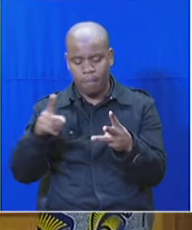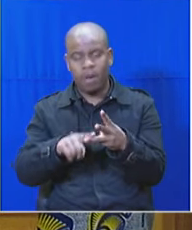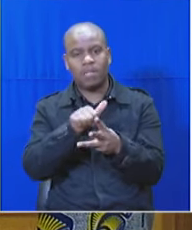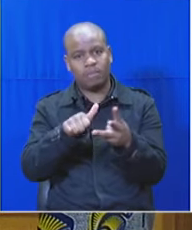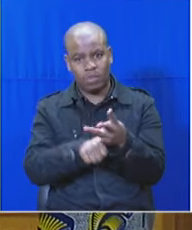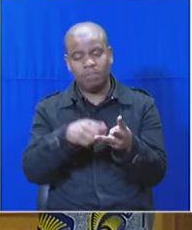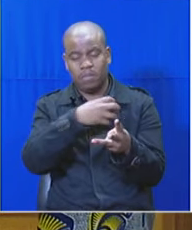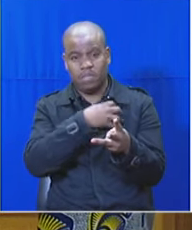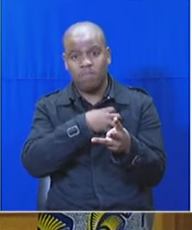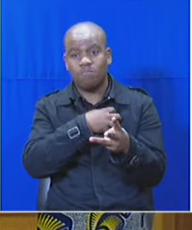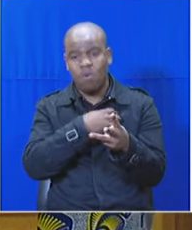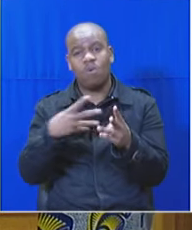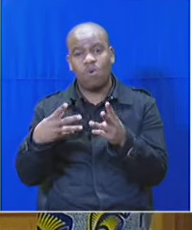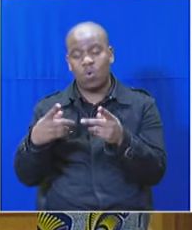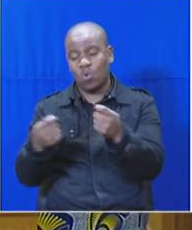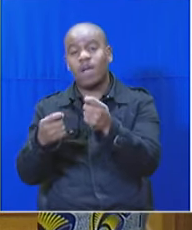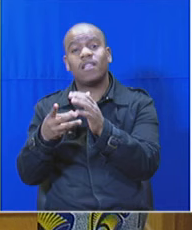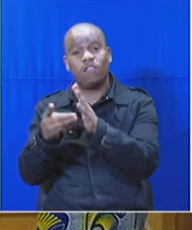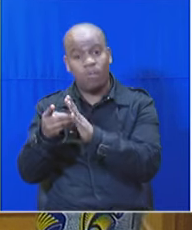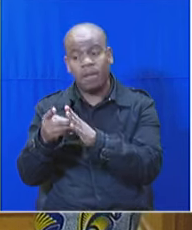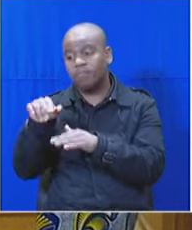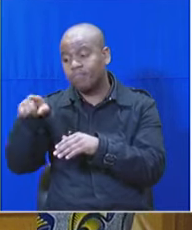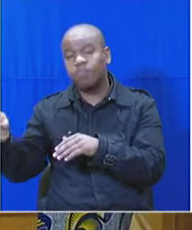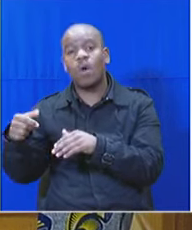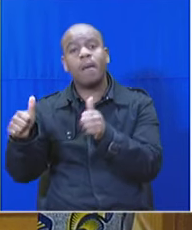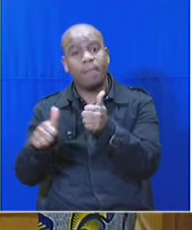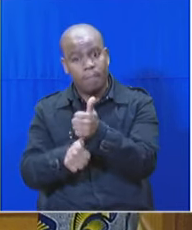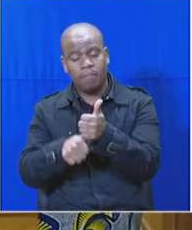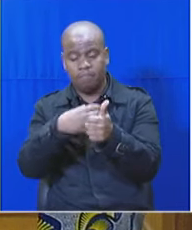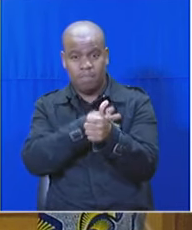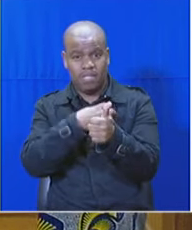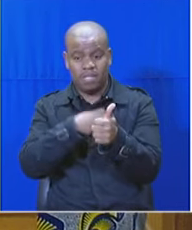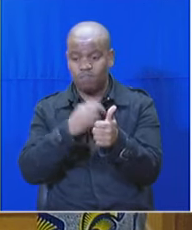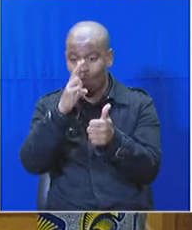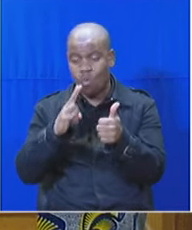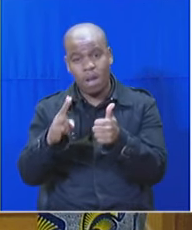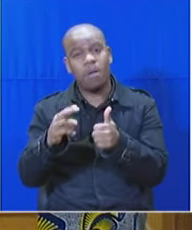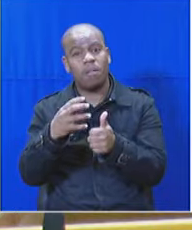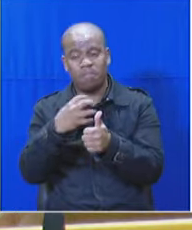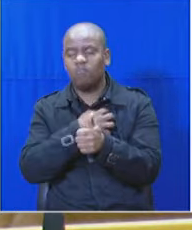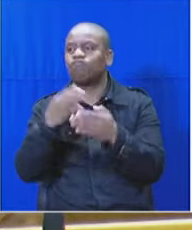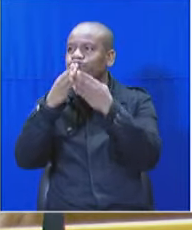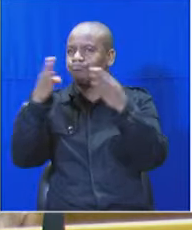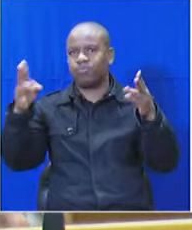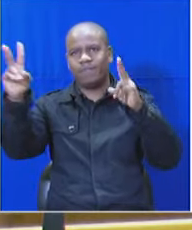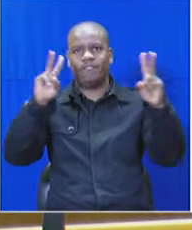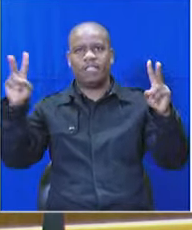Rural Development and other Deputy Ministers, Honorable Members, our guests in the